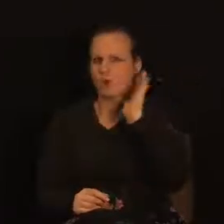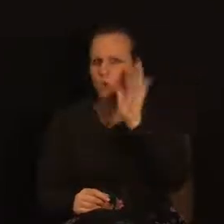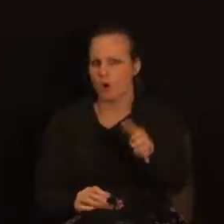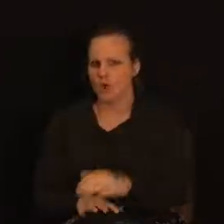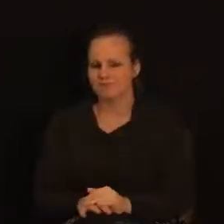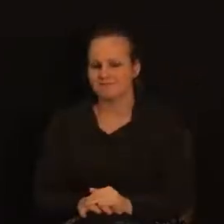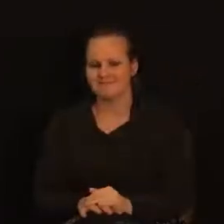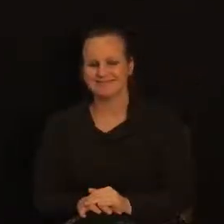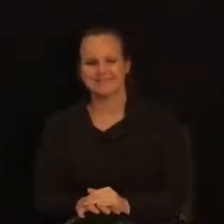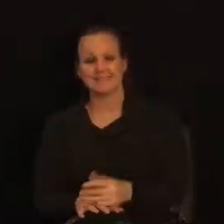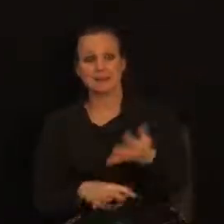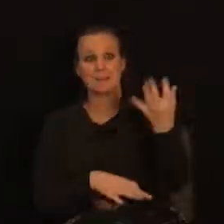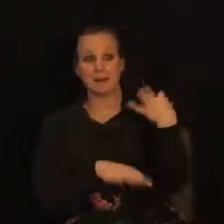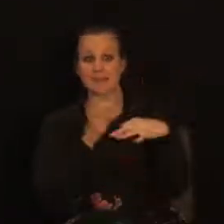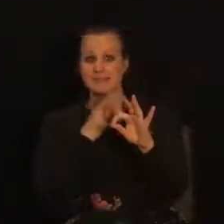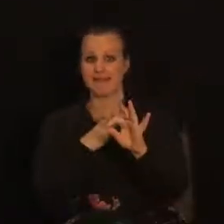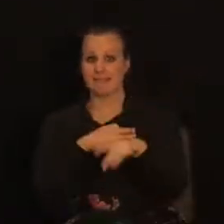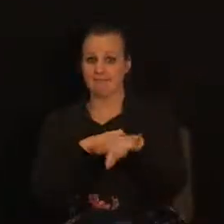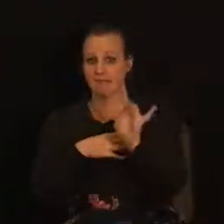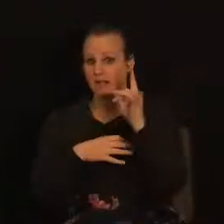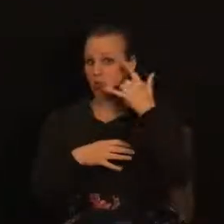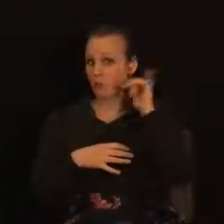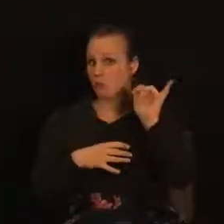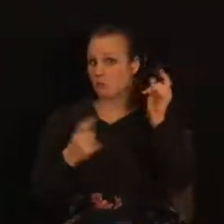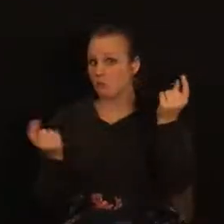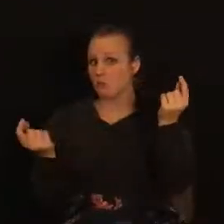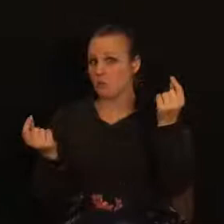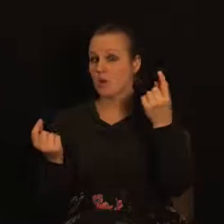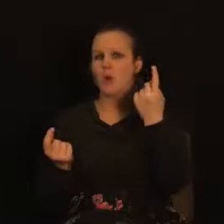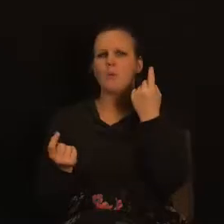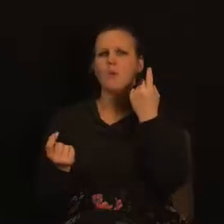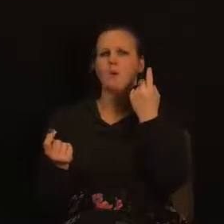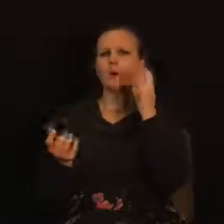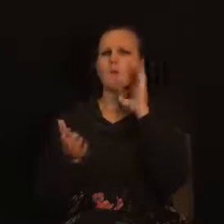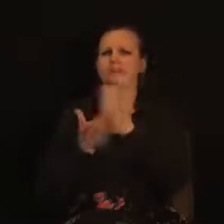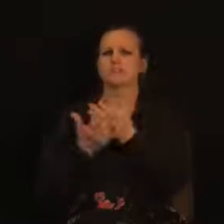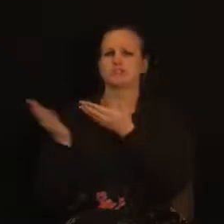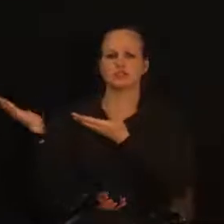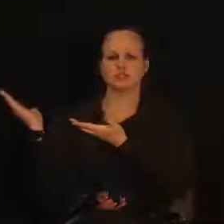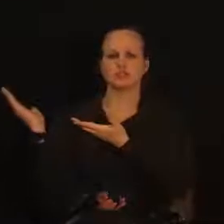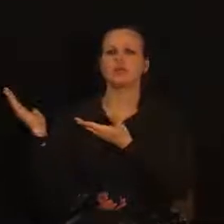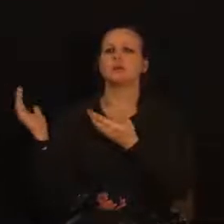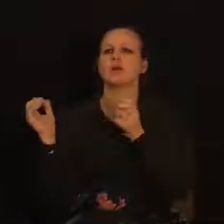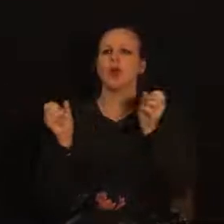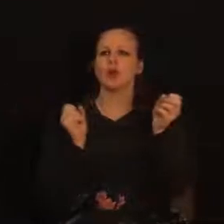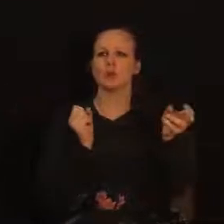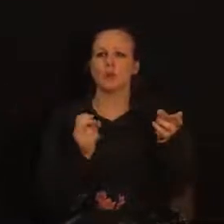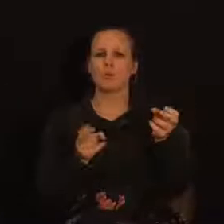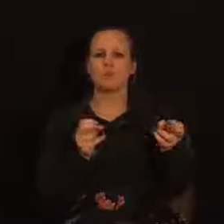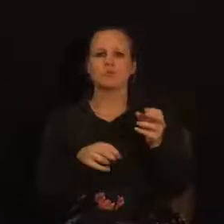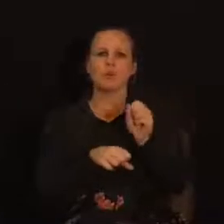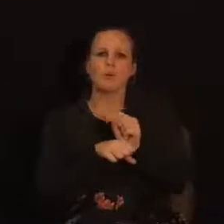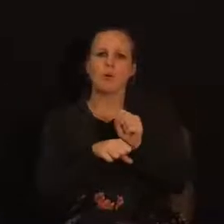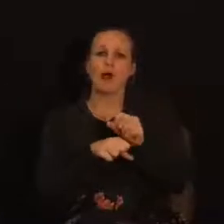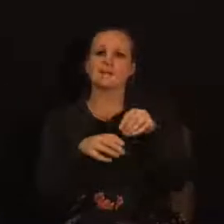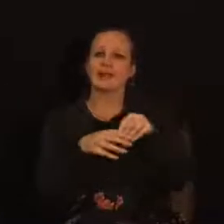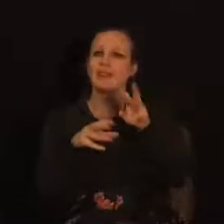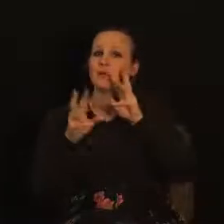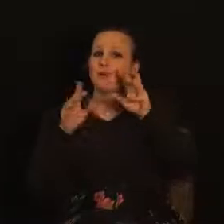But instead of finding gold, what we did is, there's one more picture. We threw some rocks in the river and called it